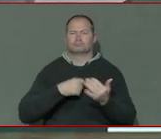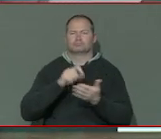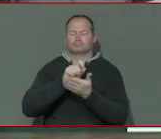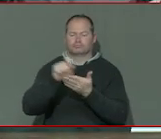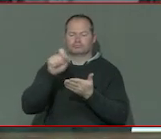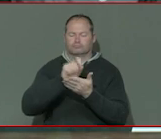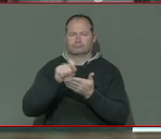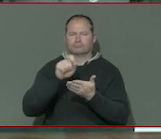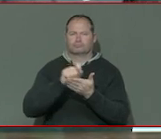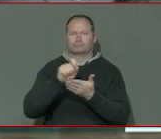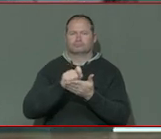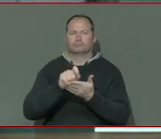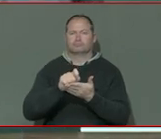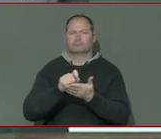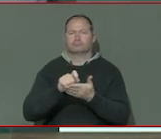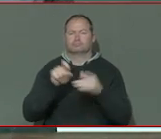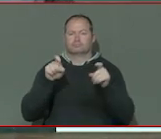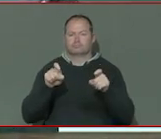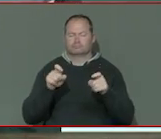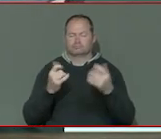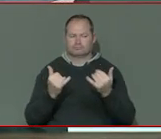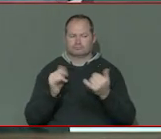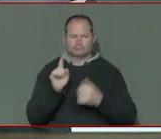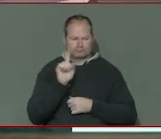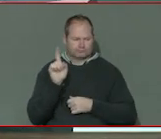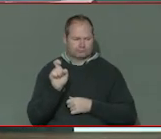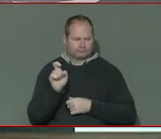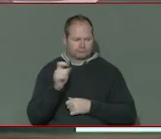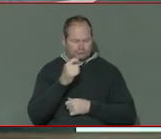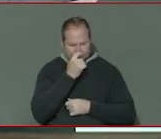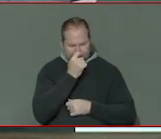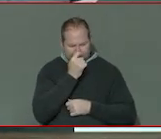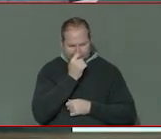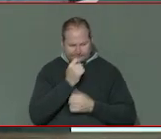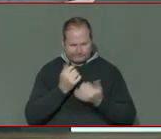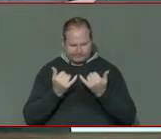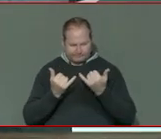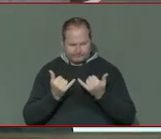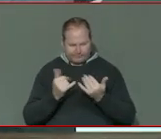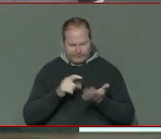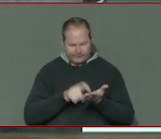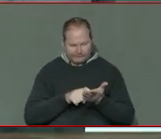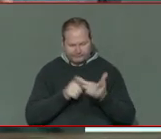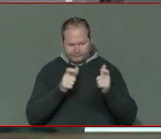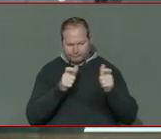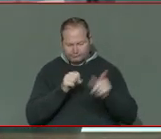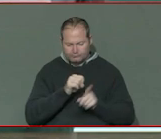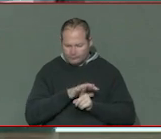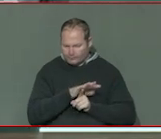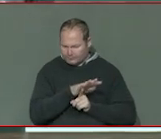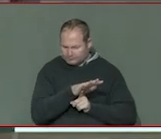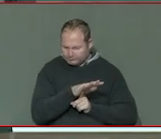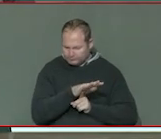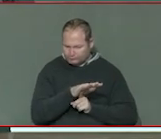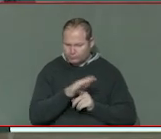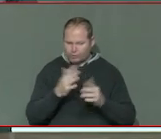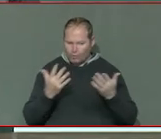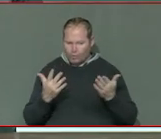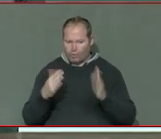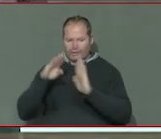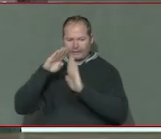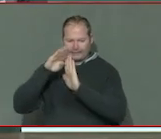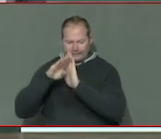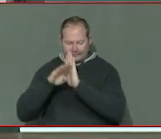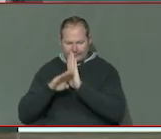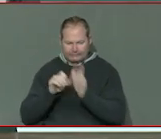first question I ask myself always is, does it influence my debtors control, or does it influence the list, or